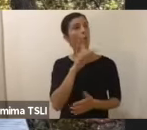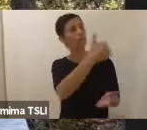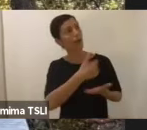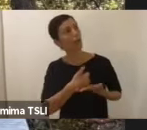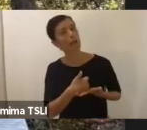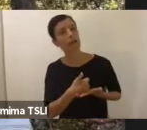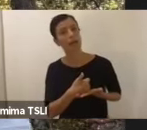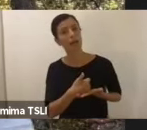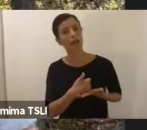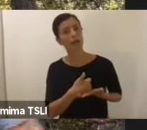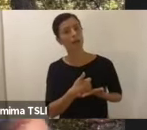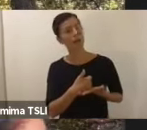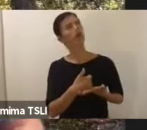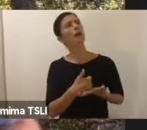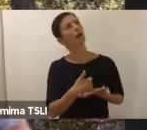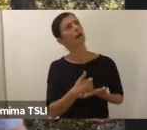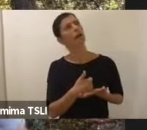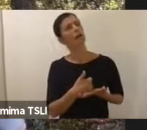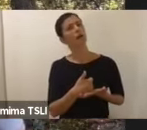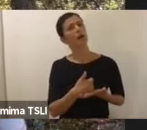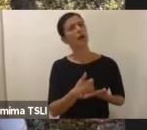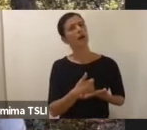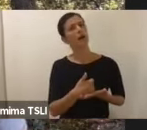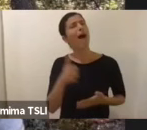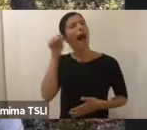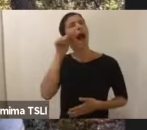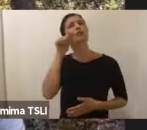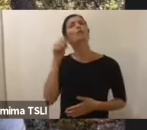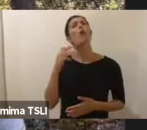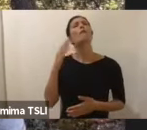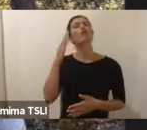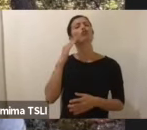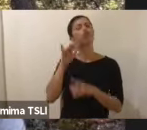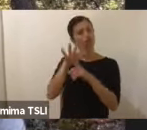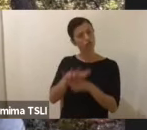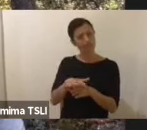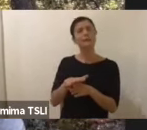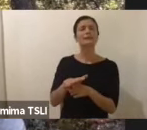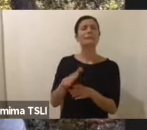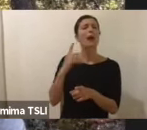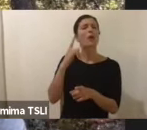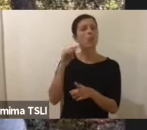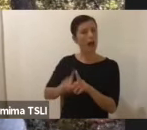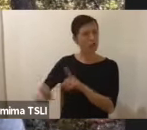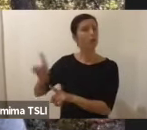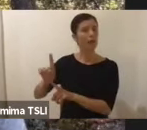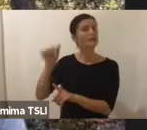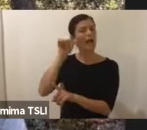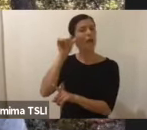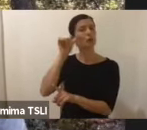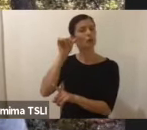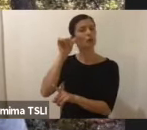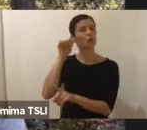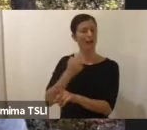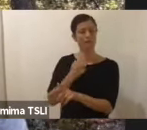given a view like i knew i knew about racism i knew about white supremacy and i knew about the nature of the country i lived in because i i've been educated that way